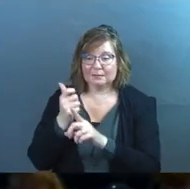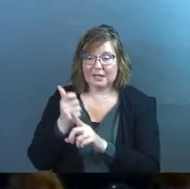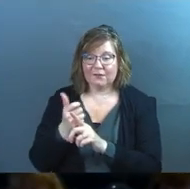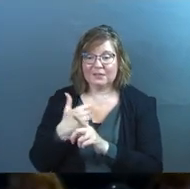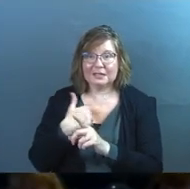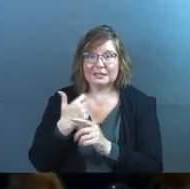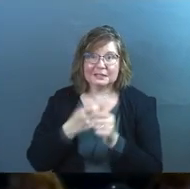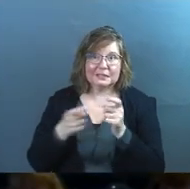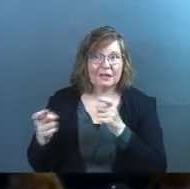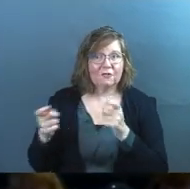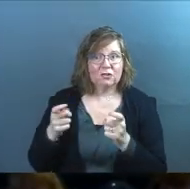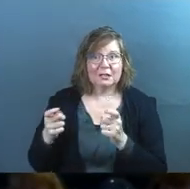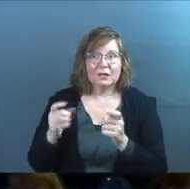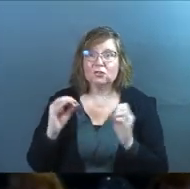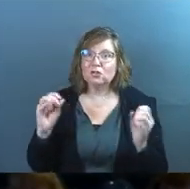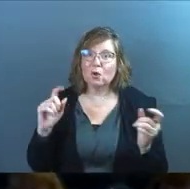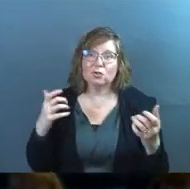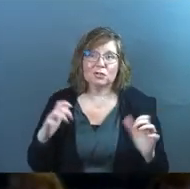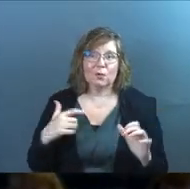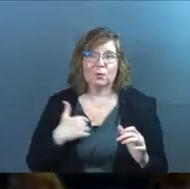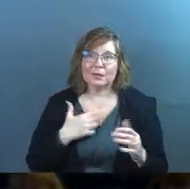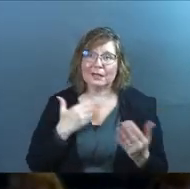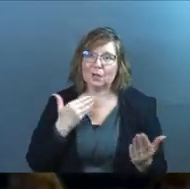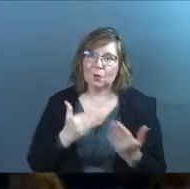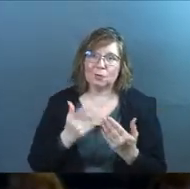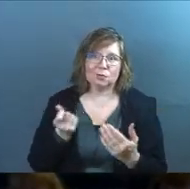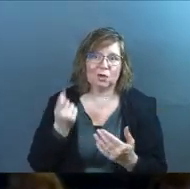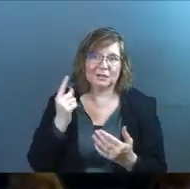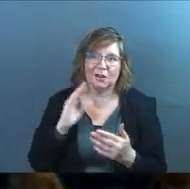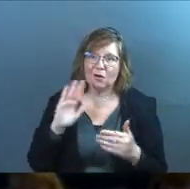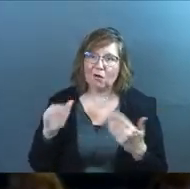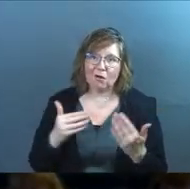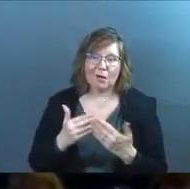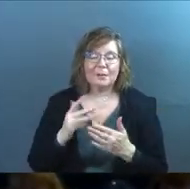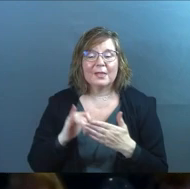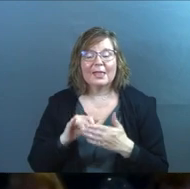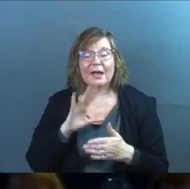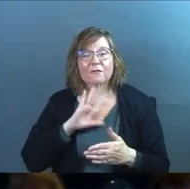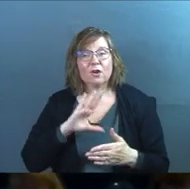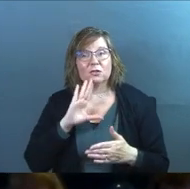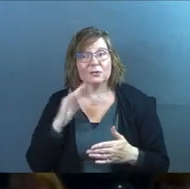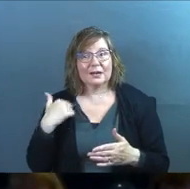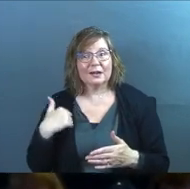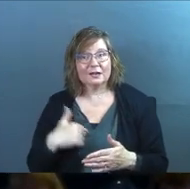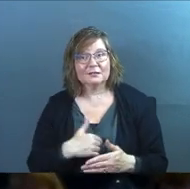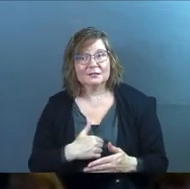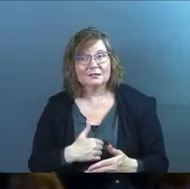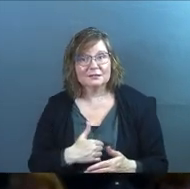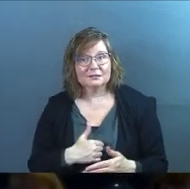himself, his sovereignty. There's no chance we could even get close to understanding it all. But that frustrates us.